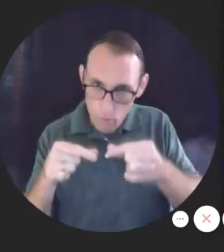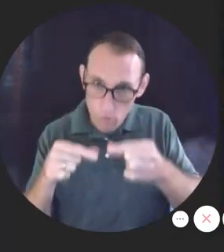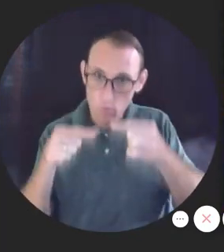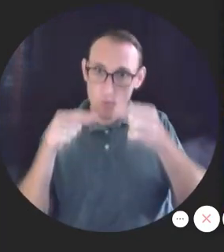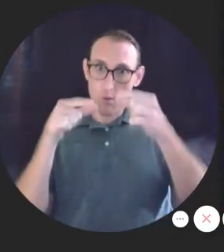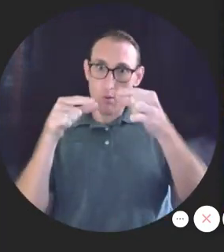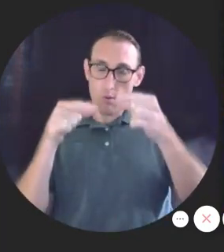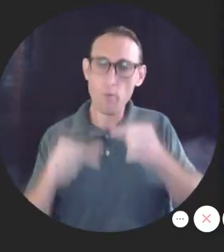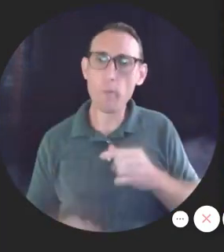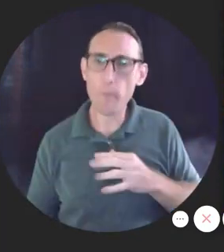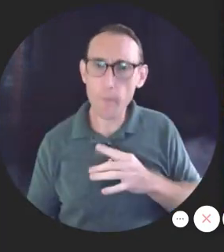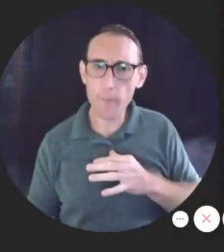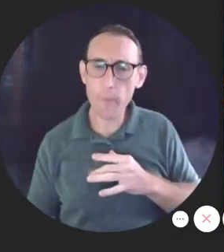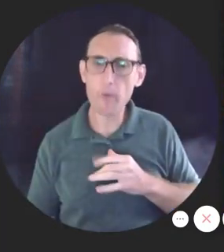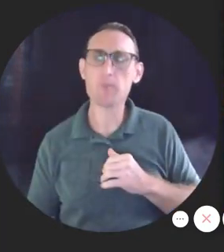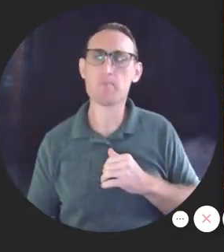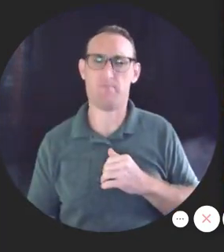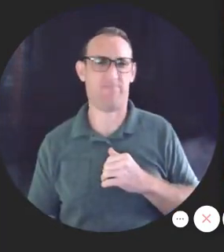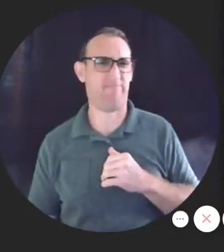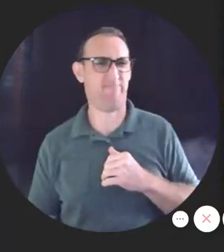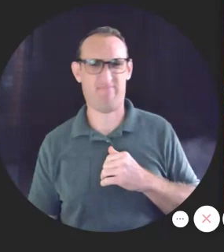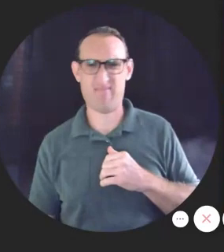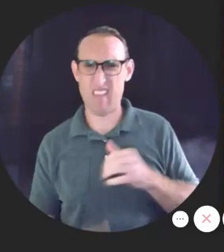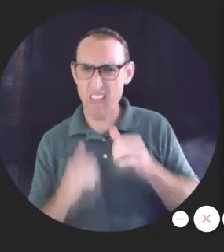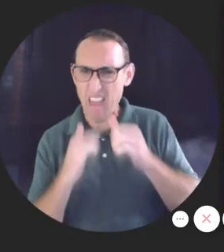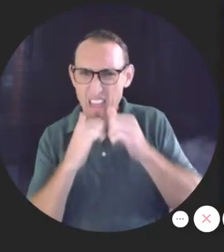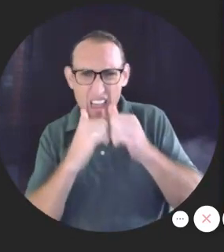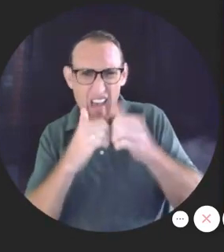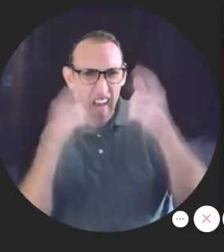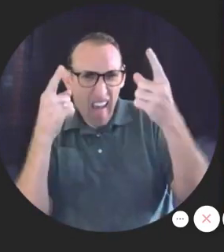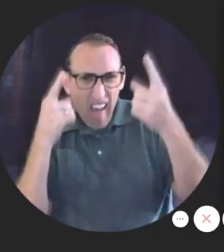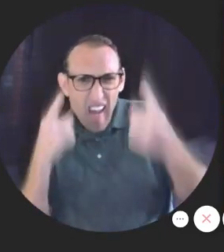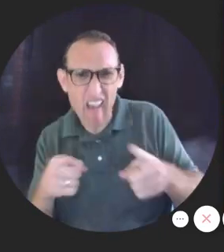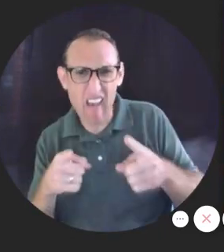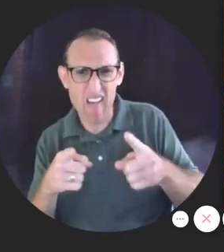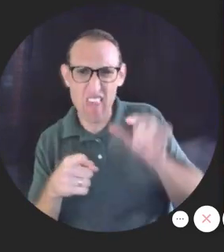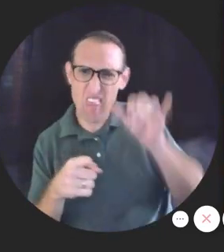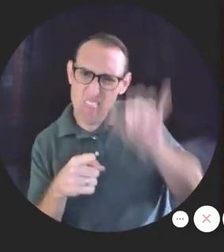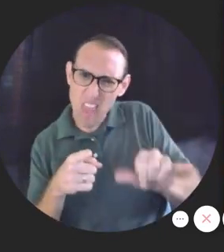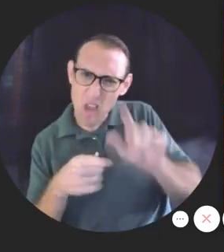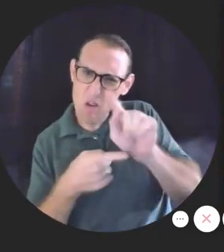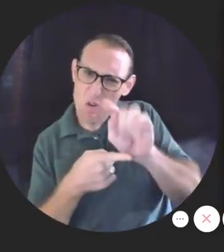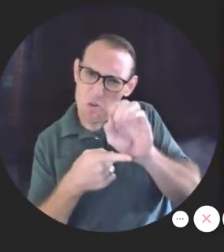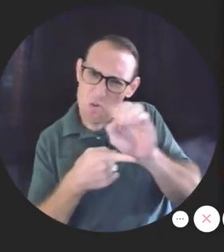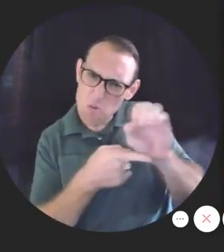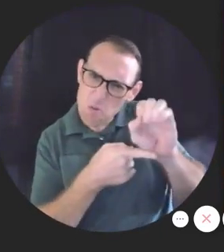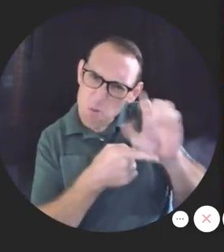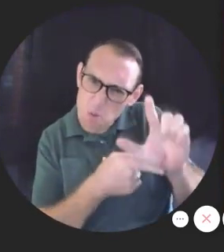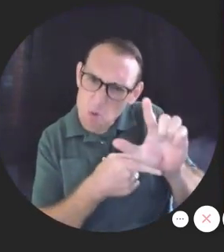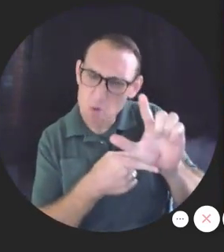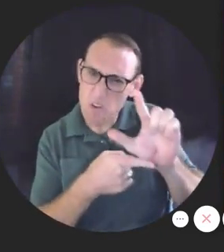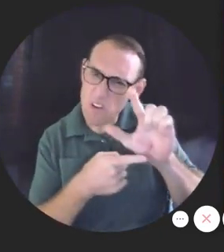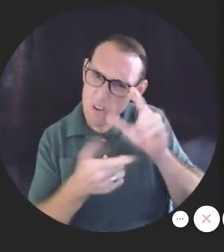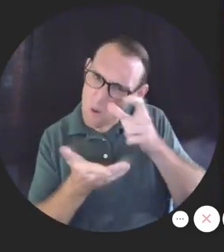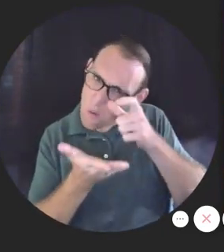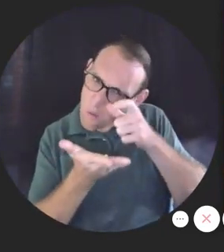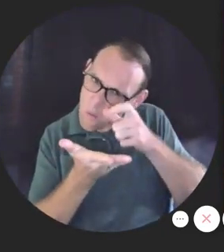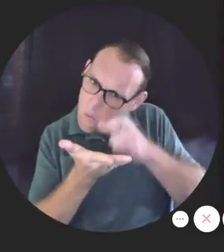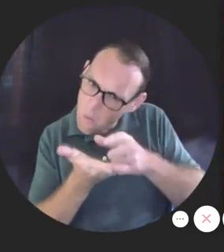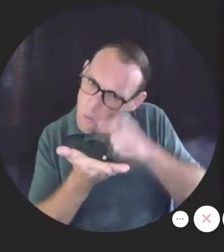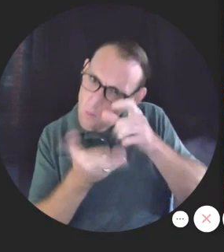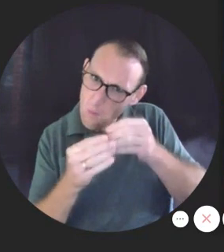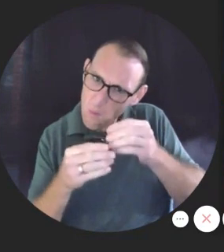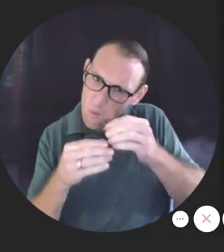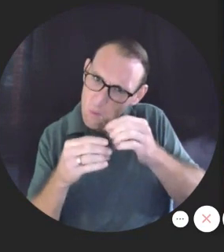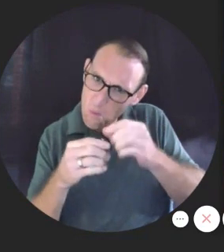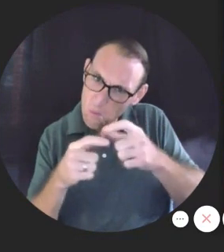The question is, how does that work? What do I know about a magnifying glass that allows it to make things